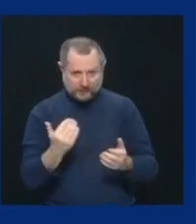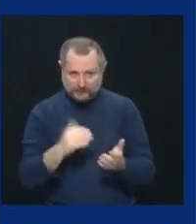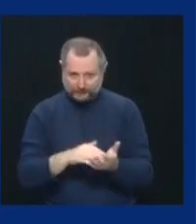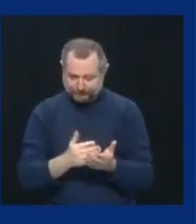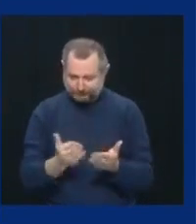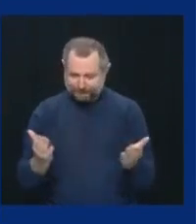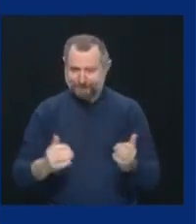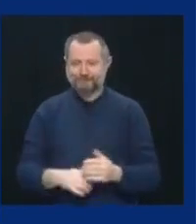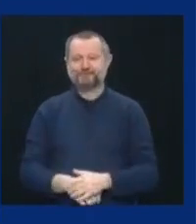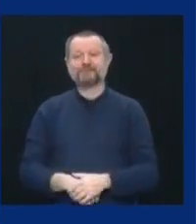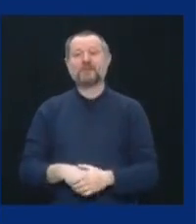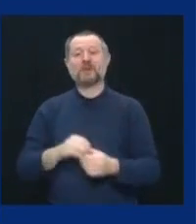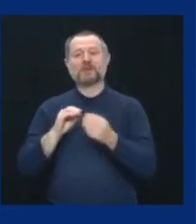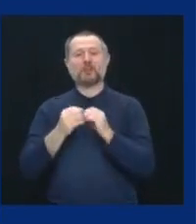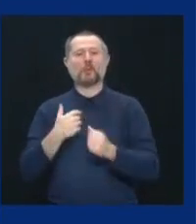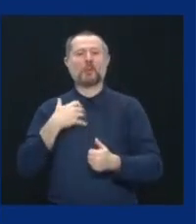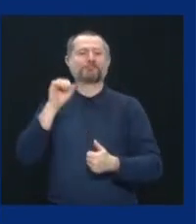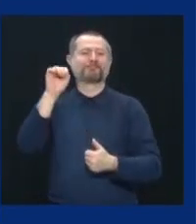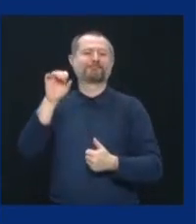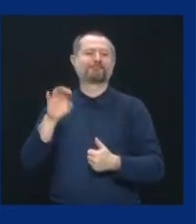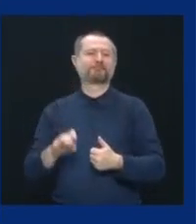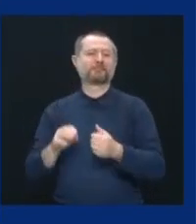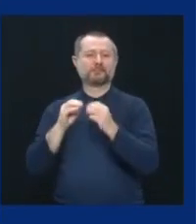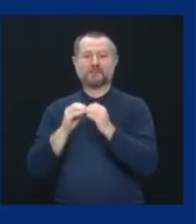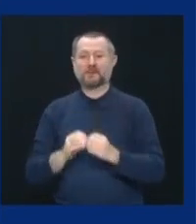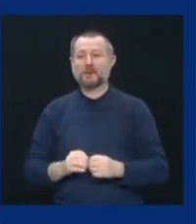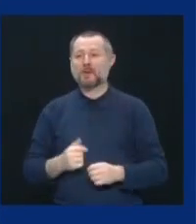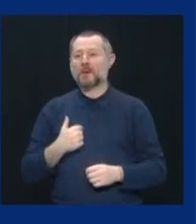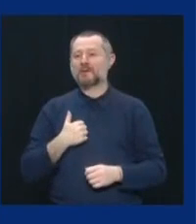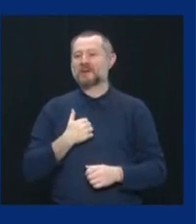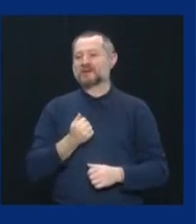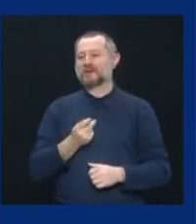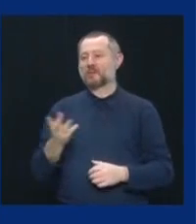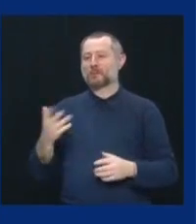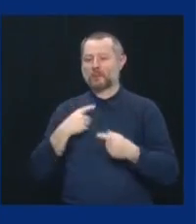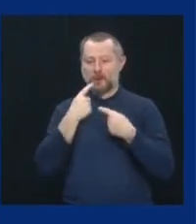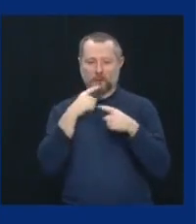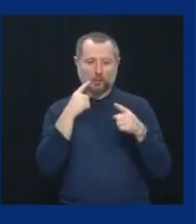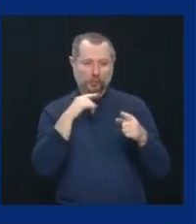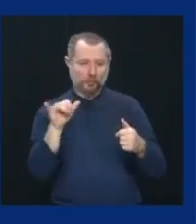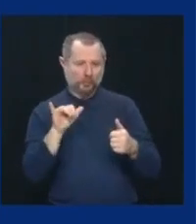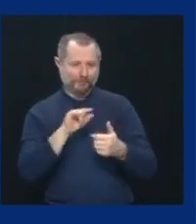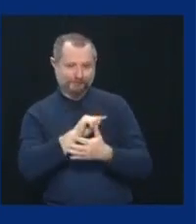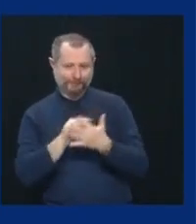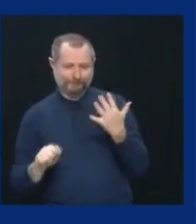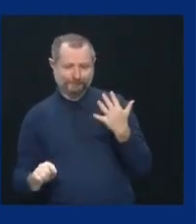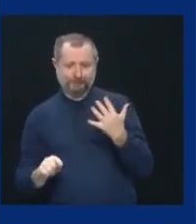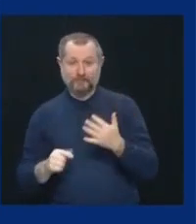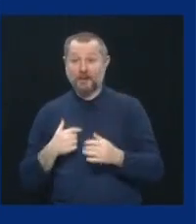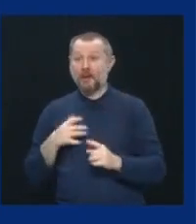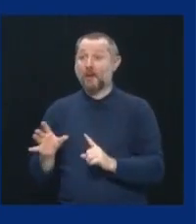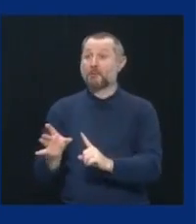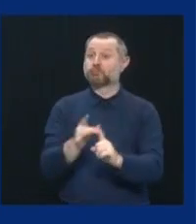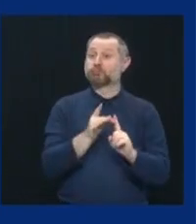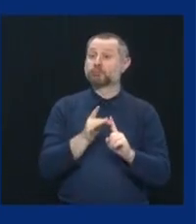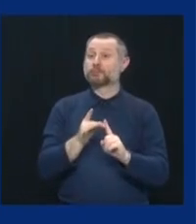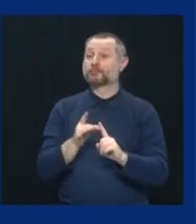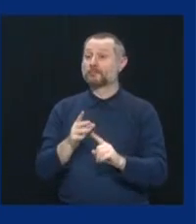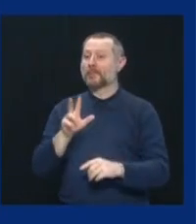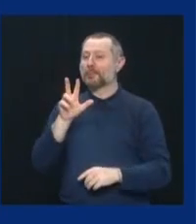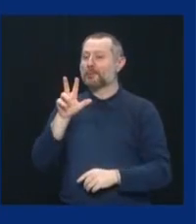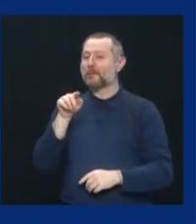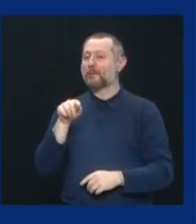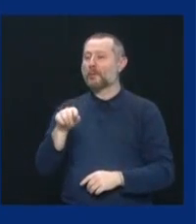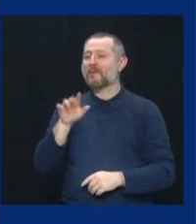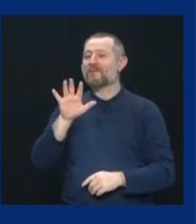Let's go through the numbers today. We have a number of announcements. Overall statewide positivity, 3.53. Good